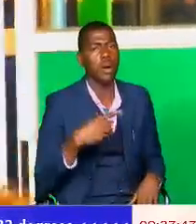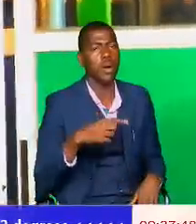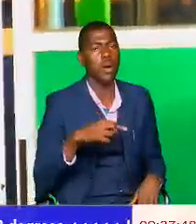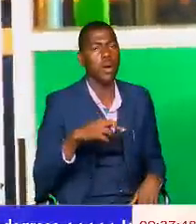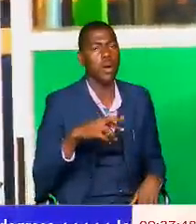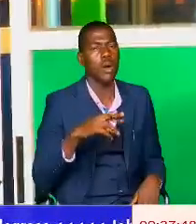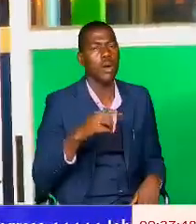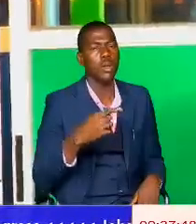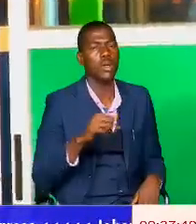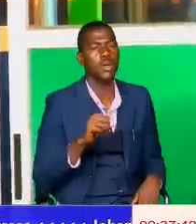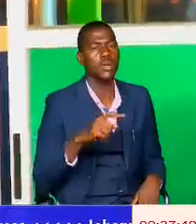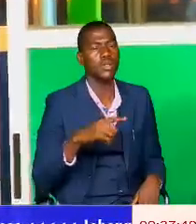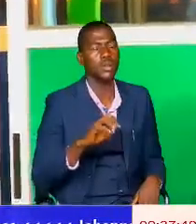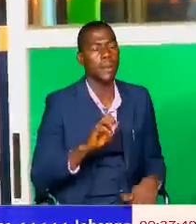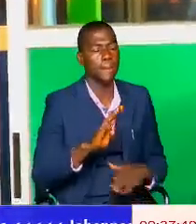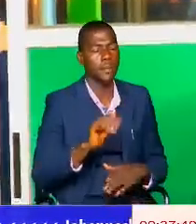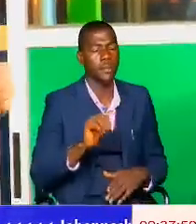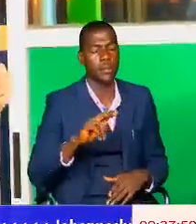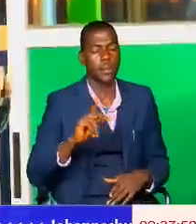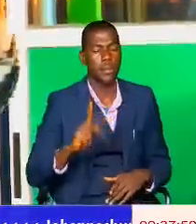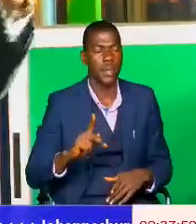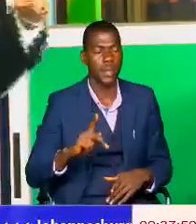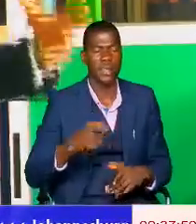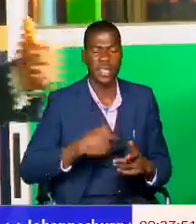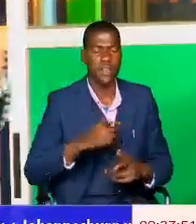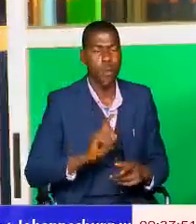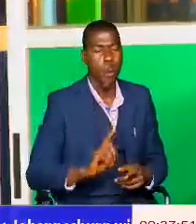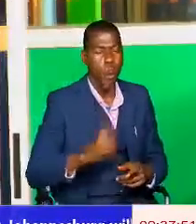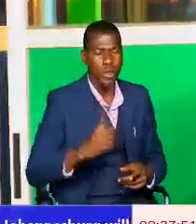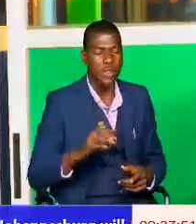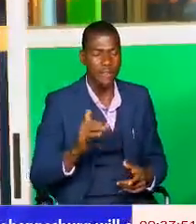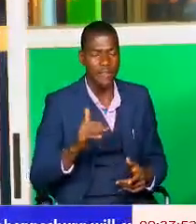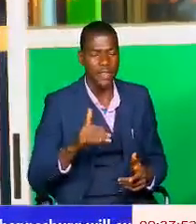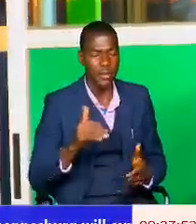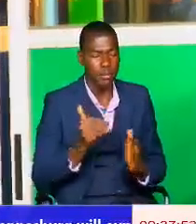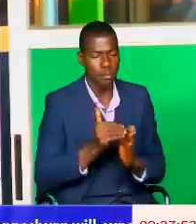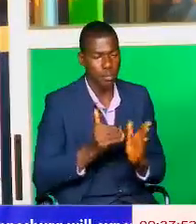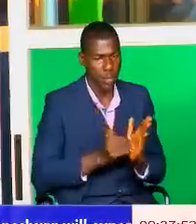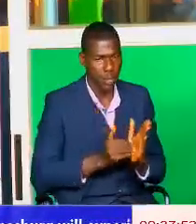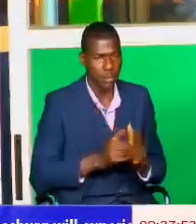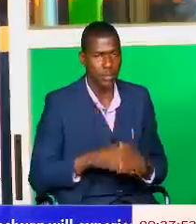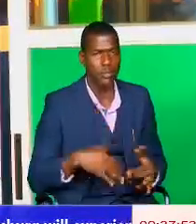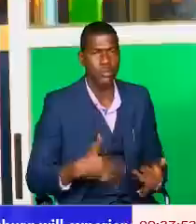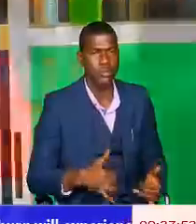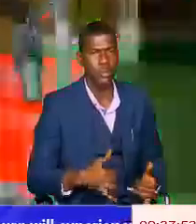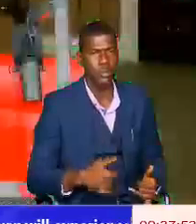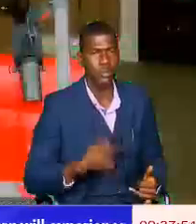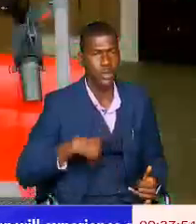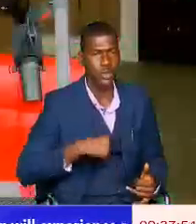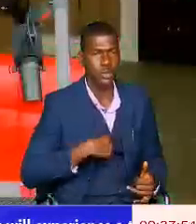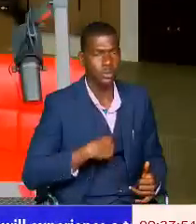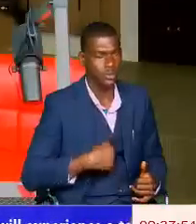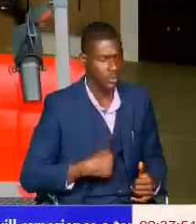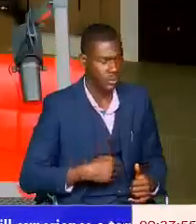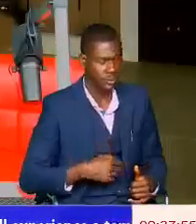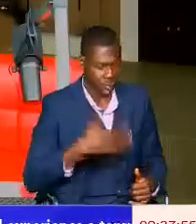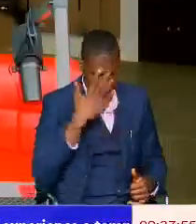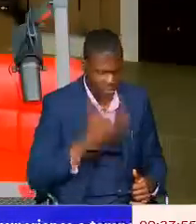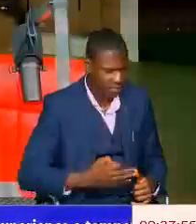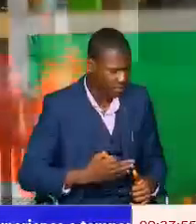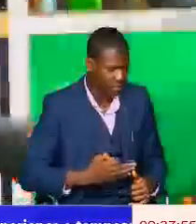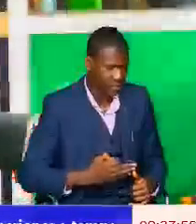civil servants, okay, or those who qualify to get that loan. So we had an in-house arrangement